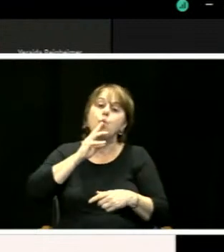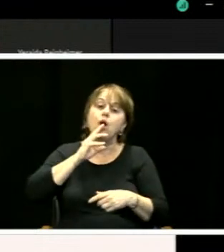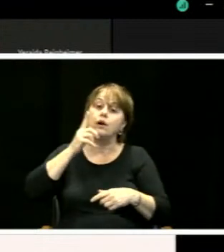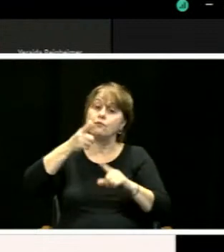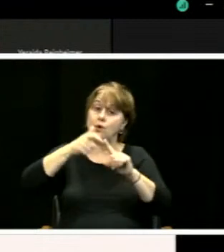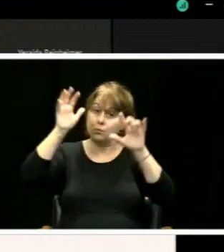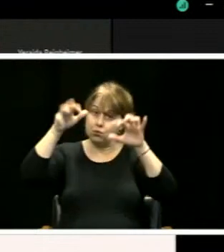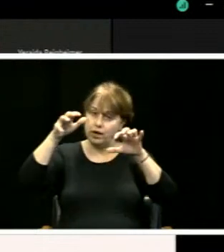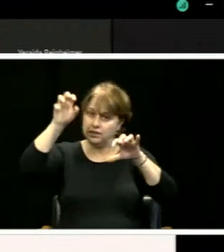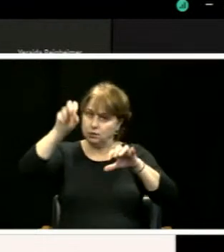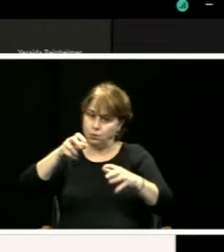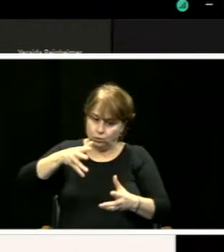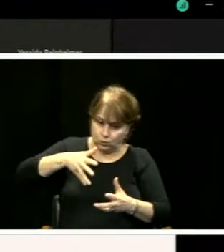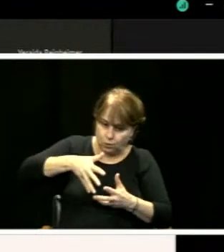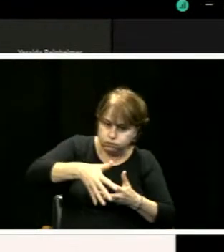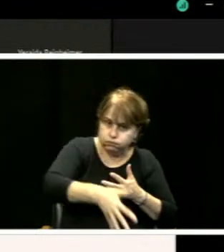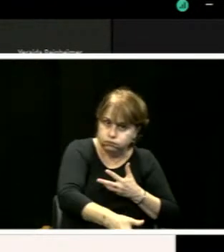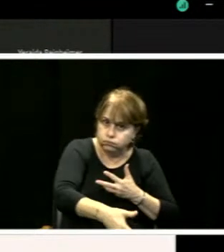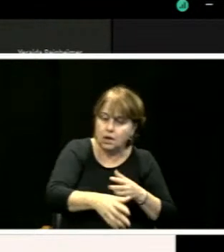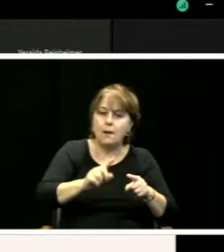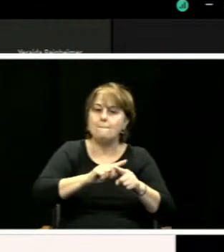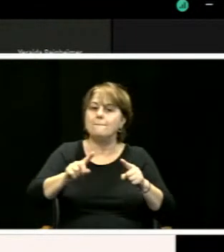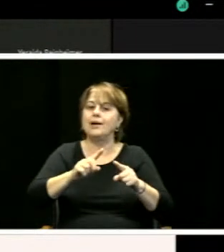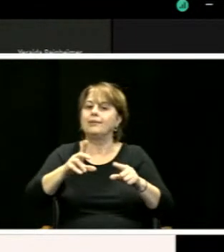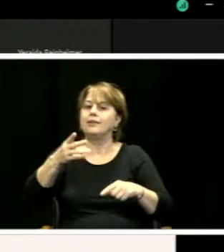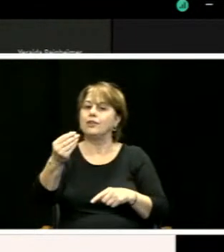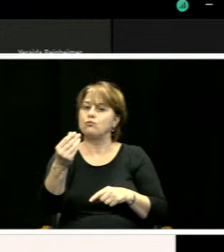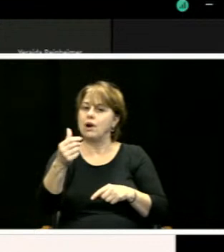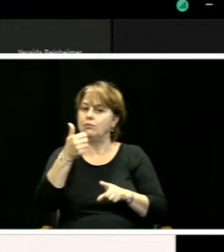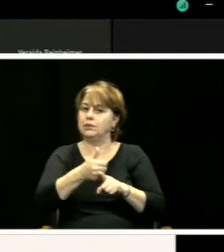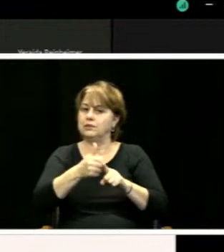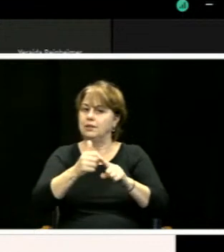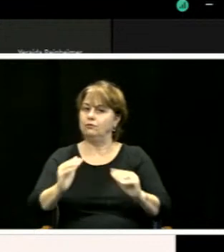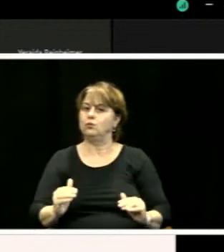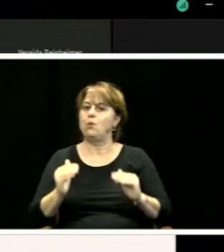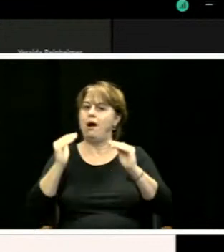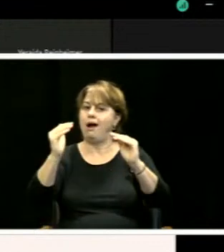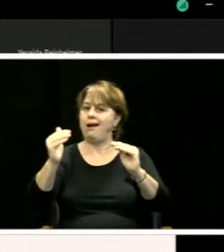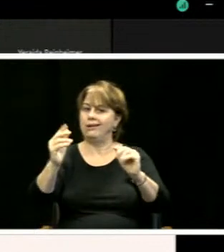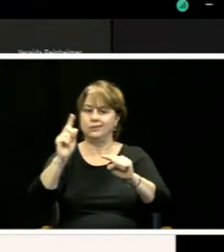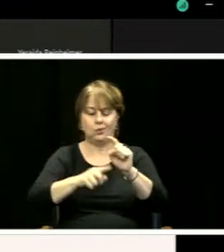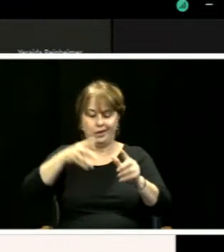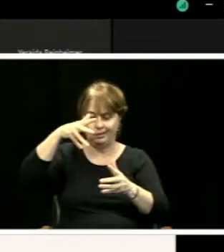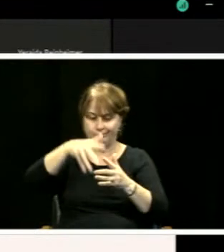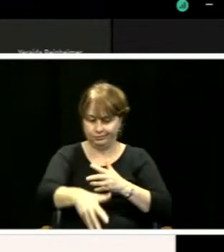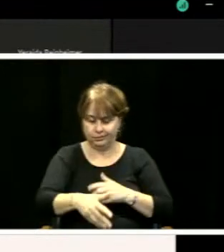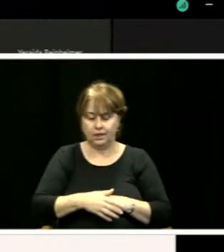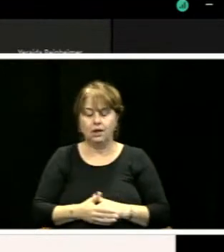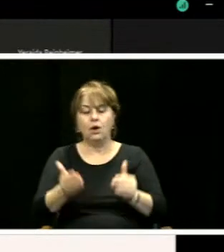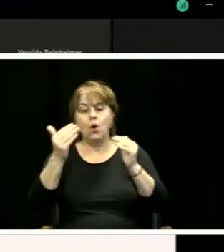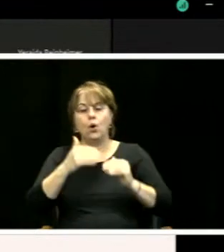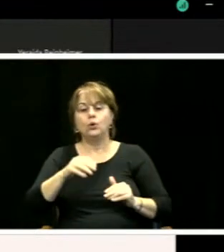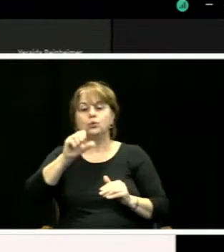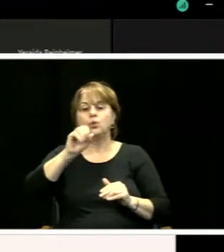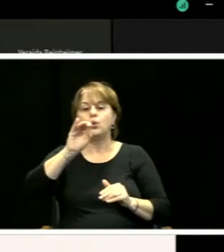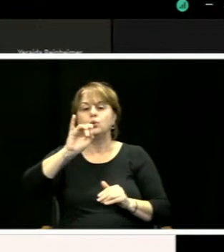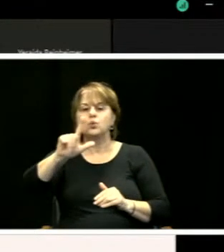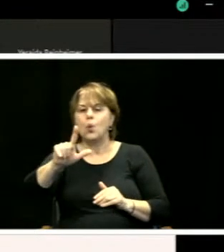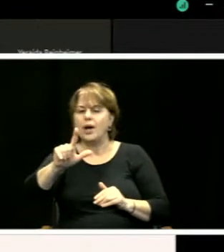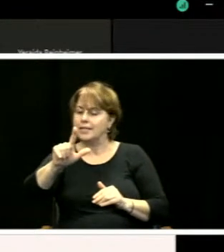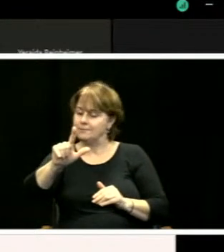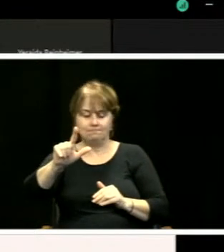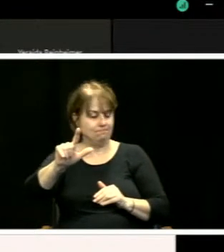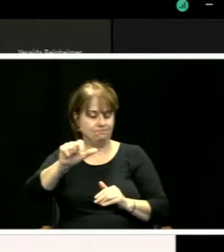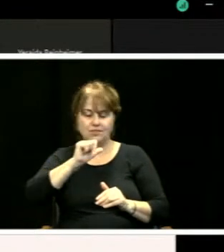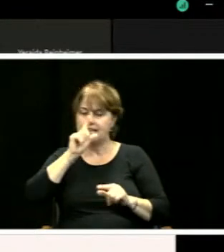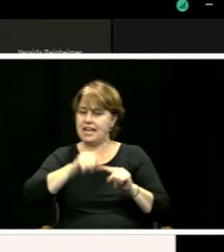because the groundwater is so high, there's nowhere for it to go. And lastly, we have poor draining soils, a lot of clays and things like that,